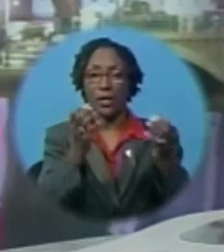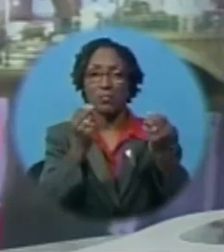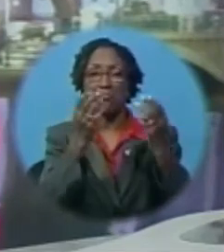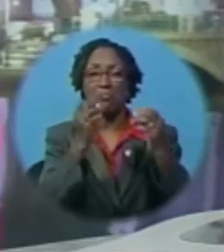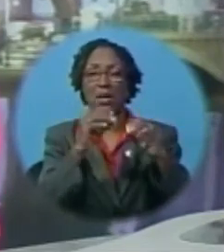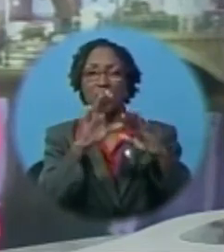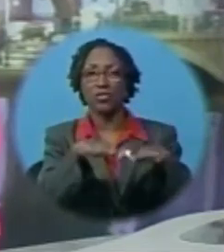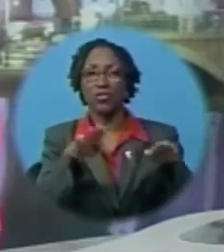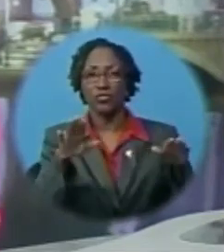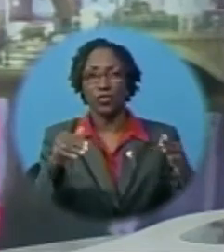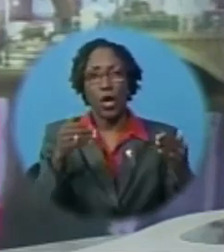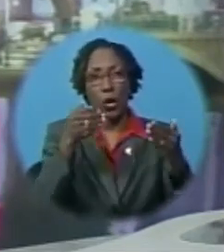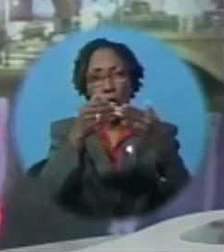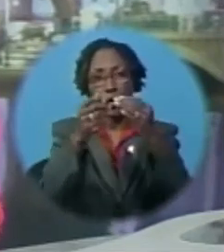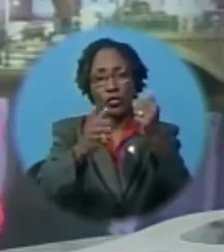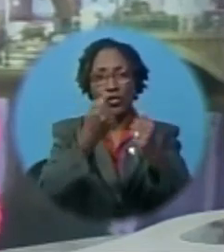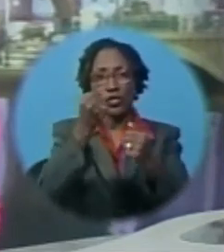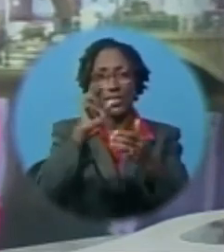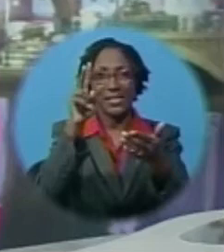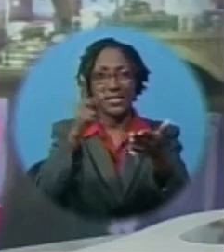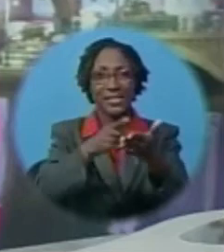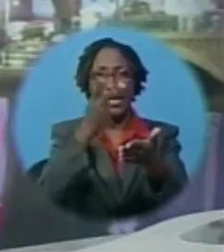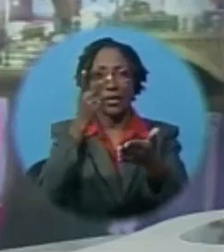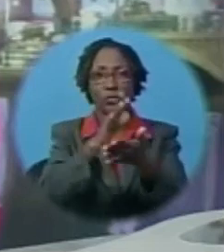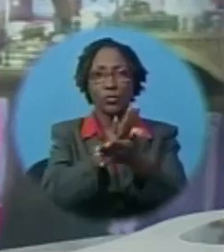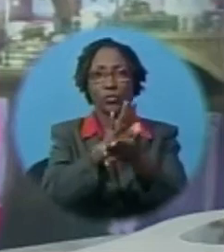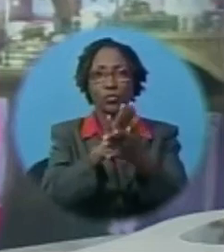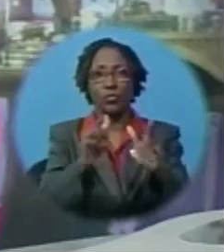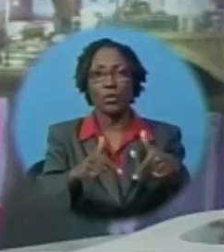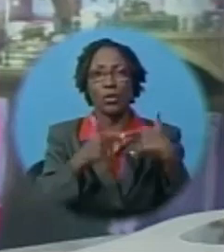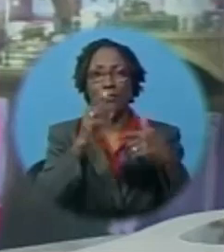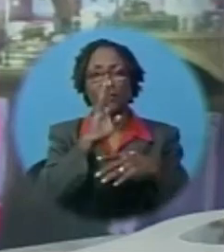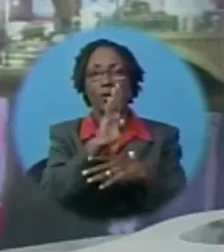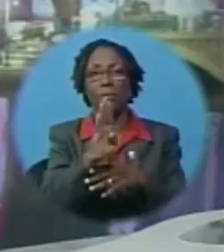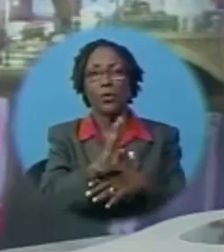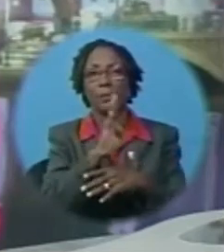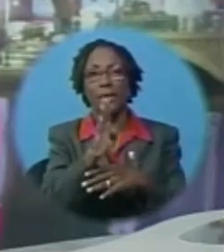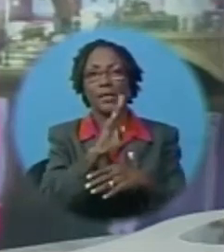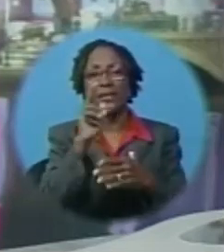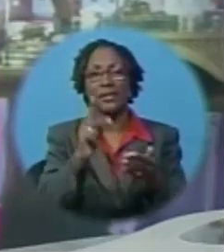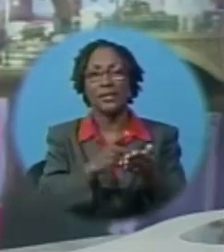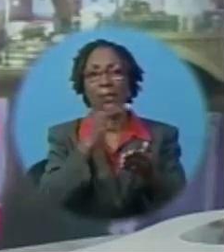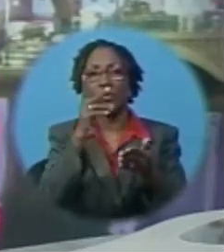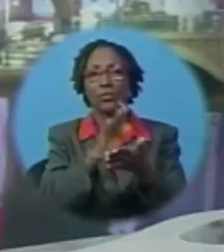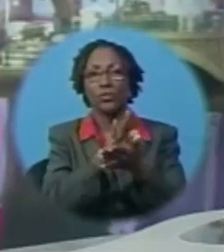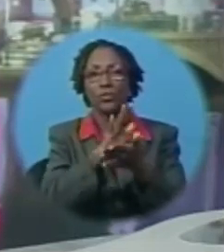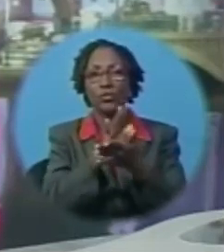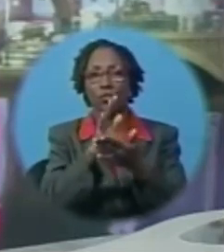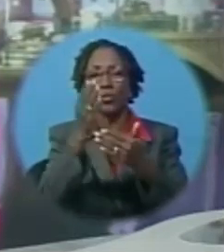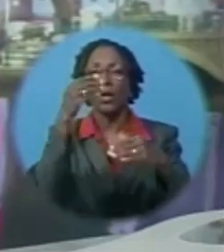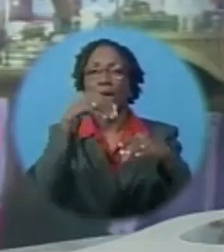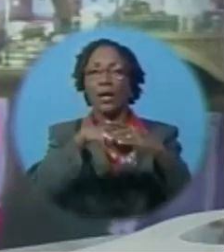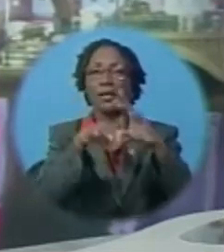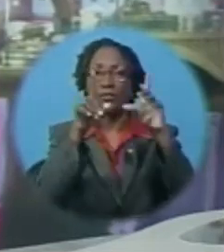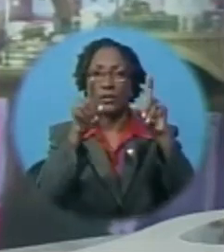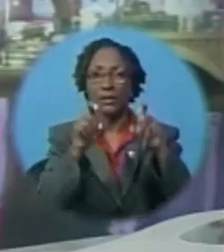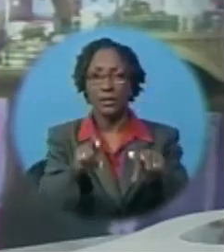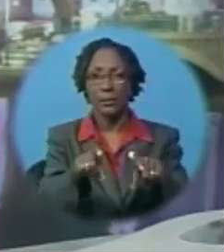closer to secondary school life, the Barbados Secondary Schools Entrance Examination. This year,